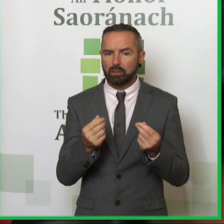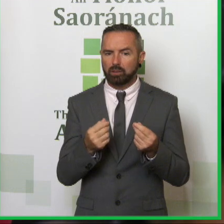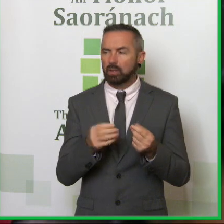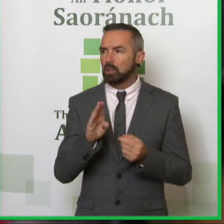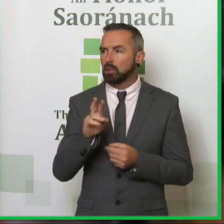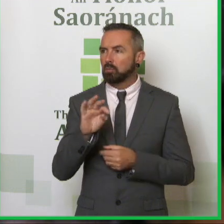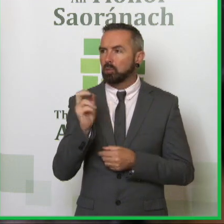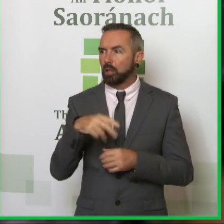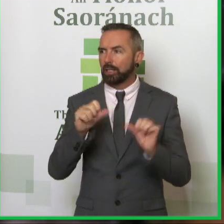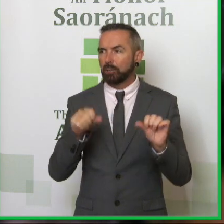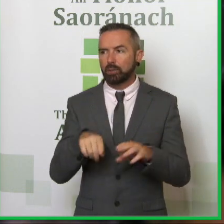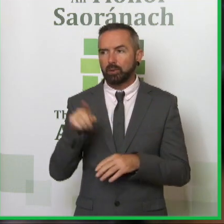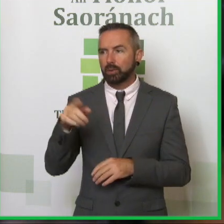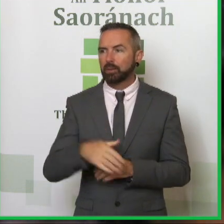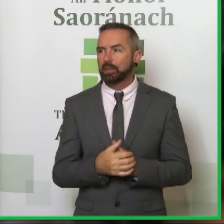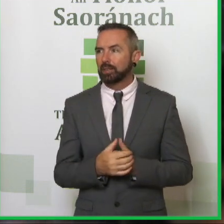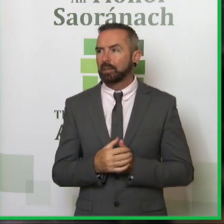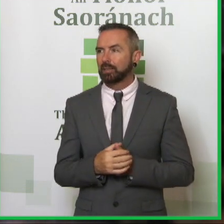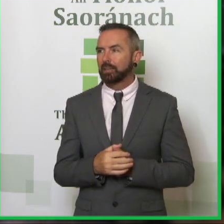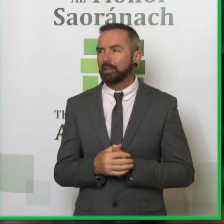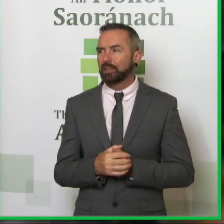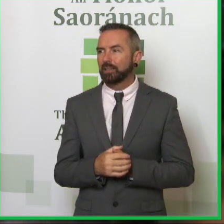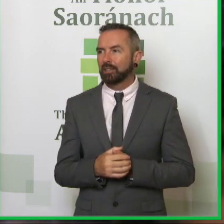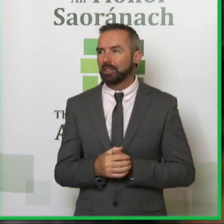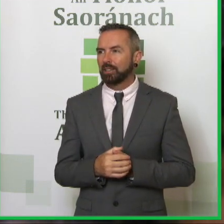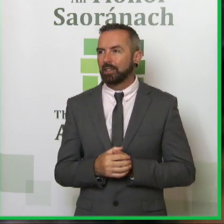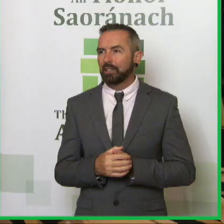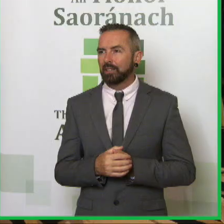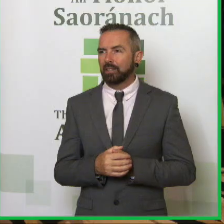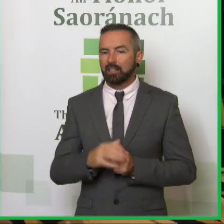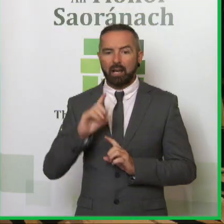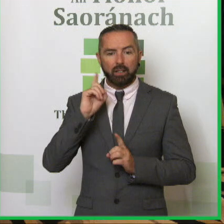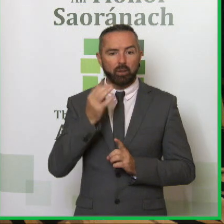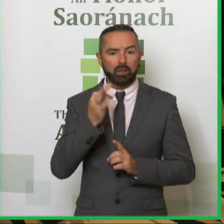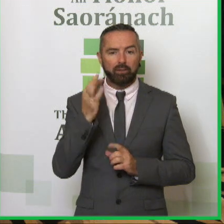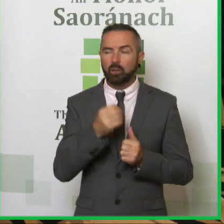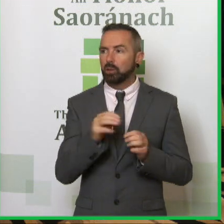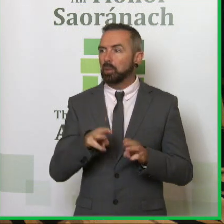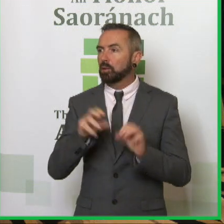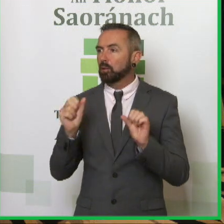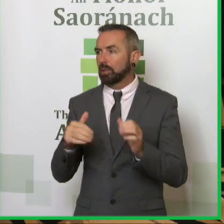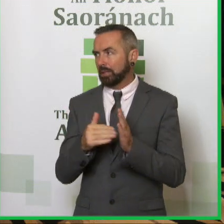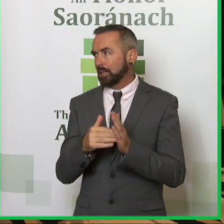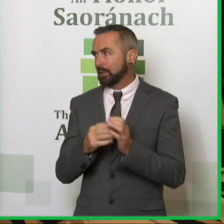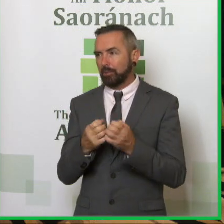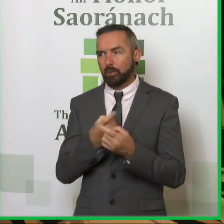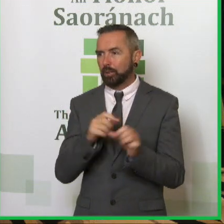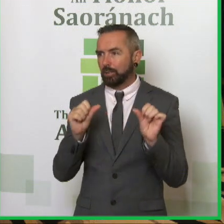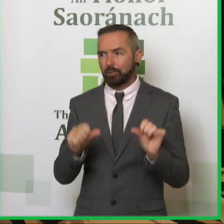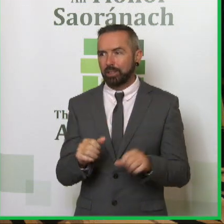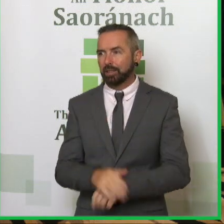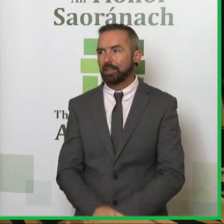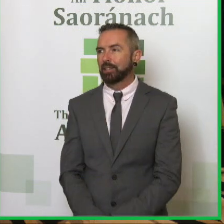with you down the back there. His hand is up already. And I don't know if other people would agree. Oh, he agrees, all right, yeah.